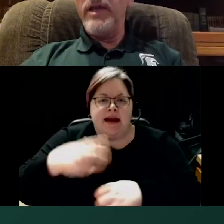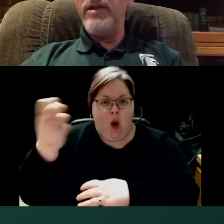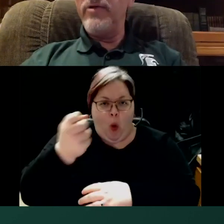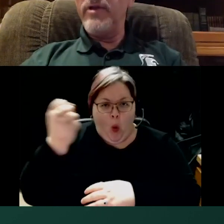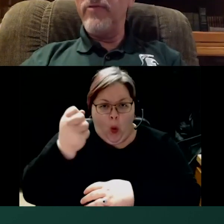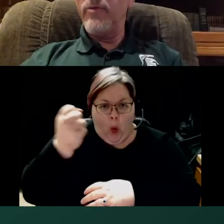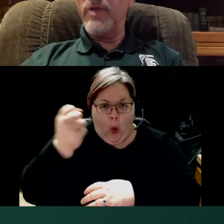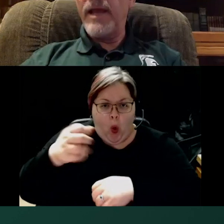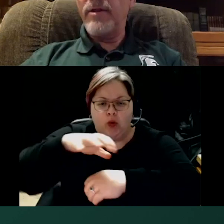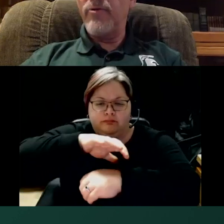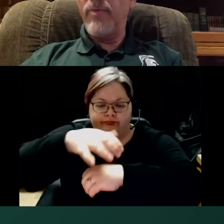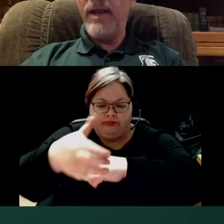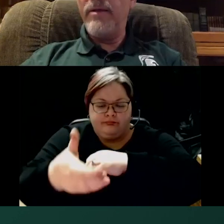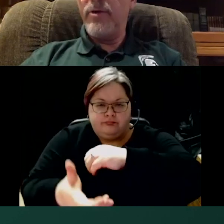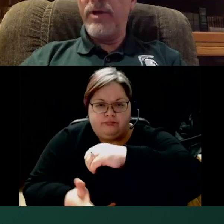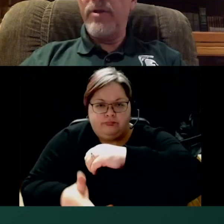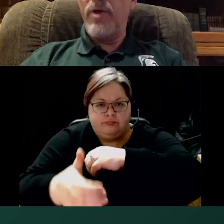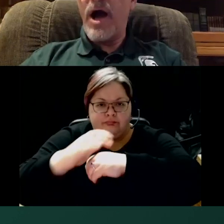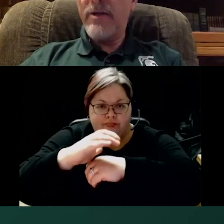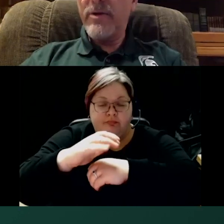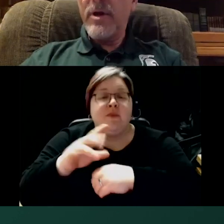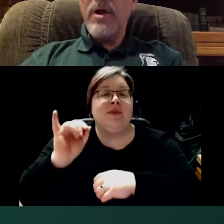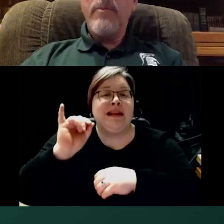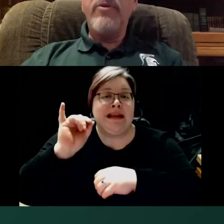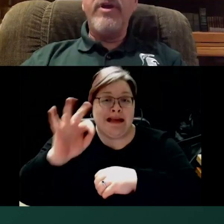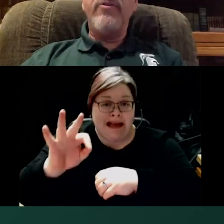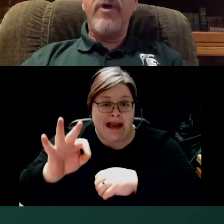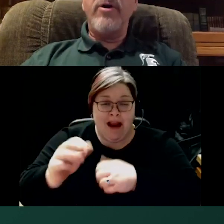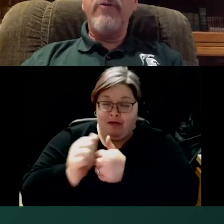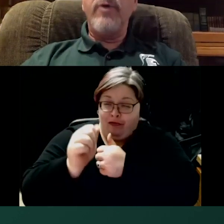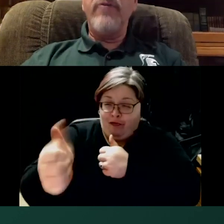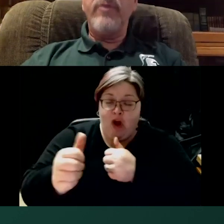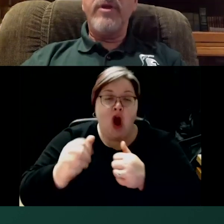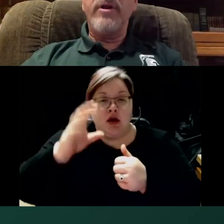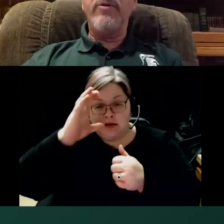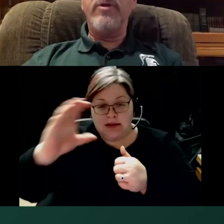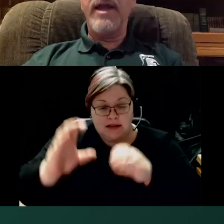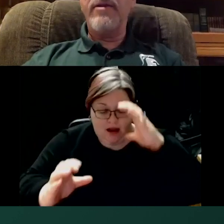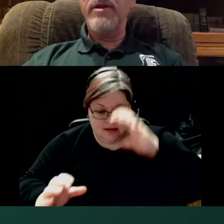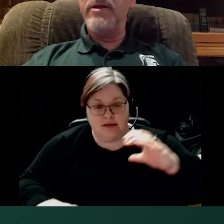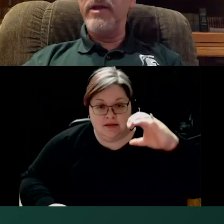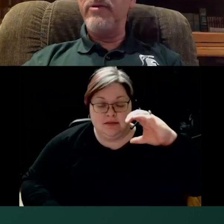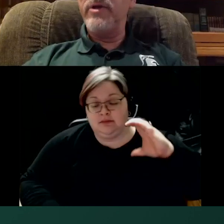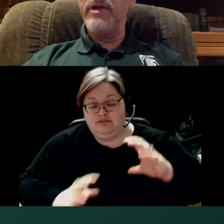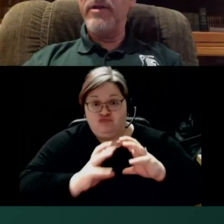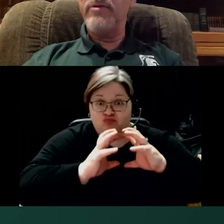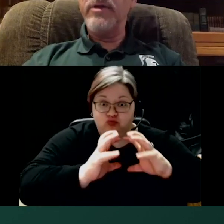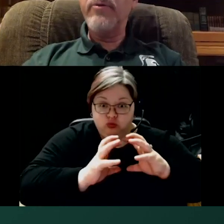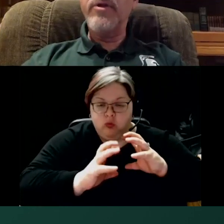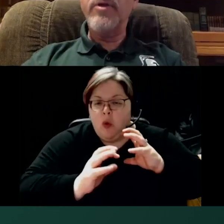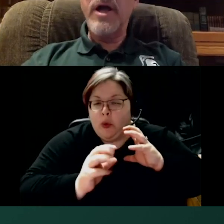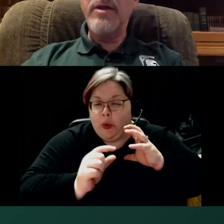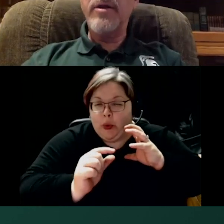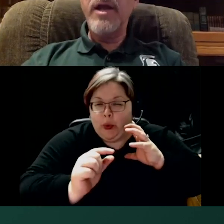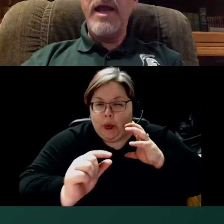sun, the easier it is for those gases to remain because they don't get so hot. But you get far enough away from the sun, and those gases can tend to condense into